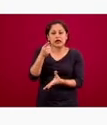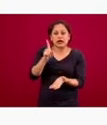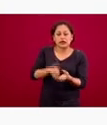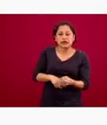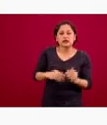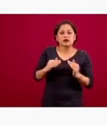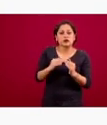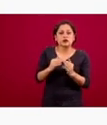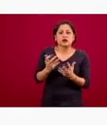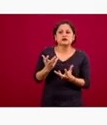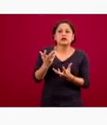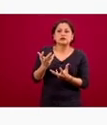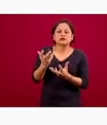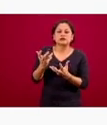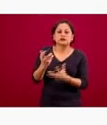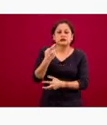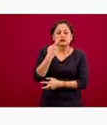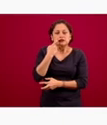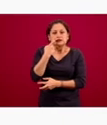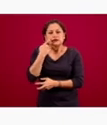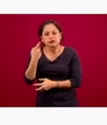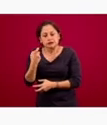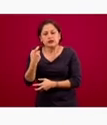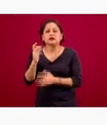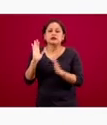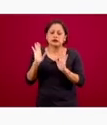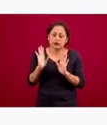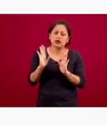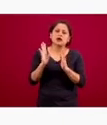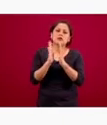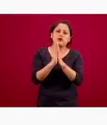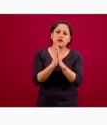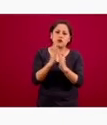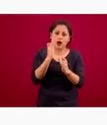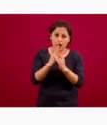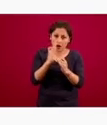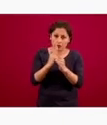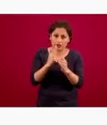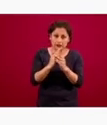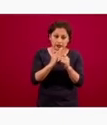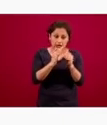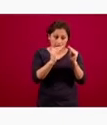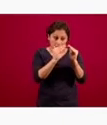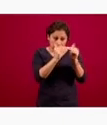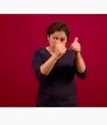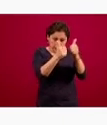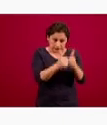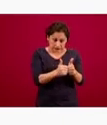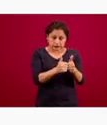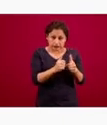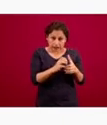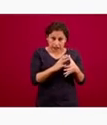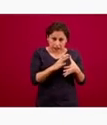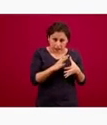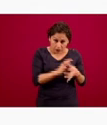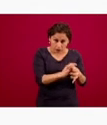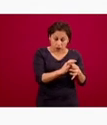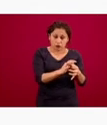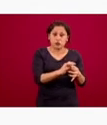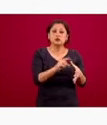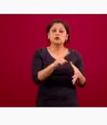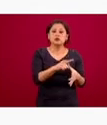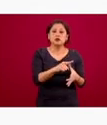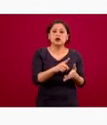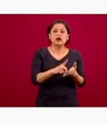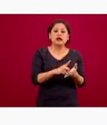know there might be a physical need, uh, a physical dependency to these drugs. So you